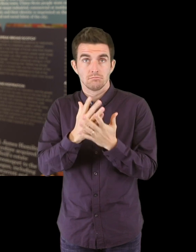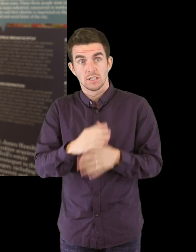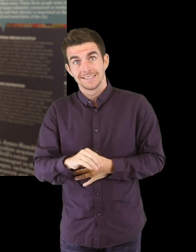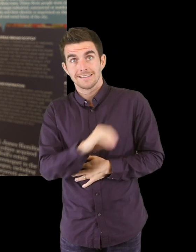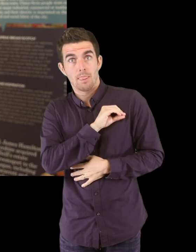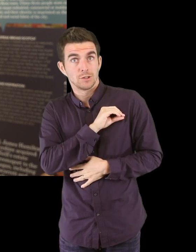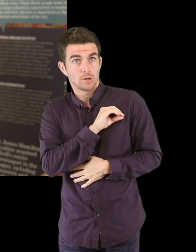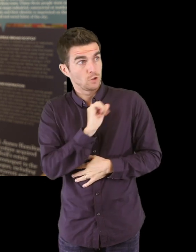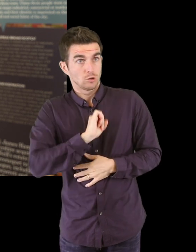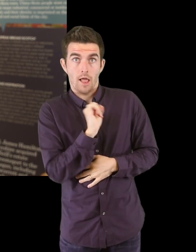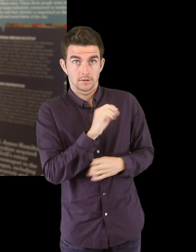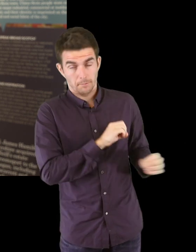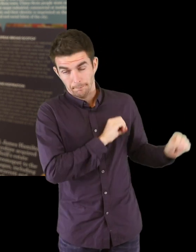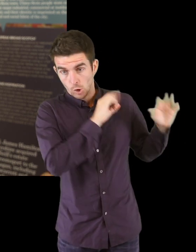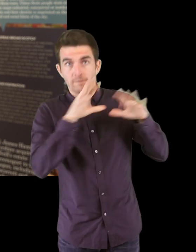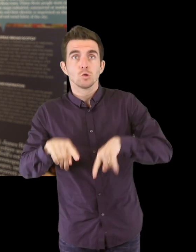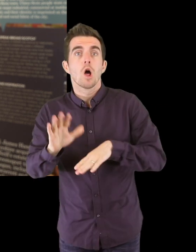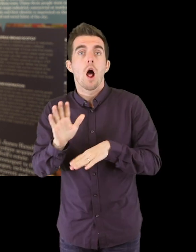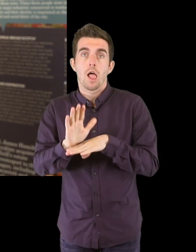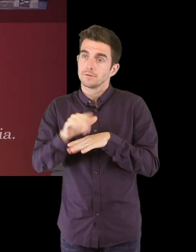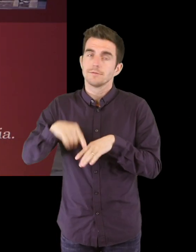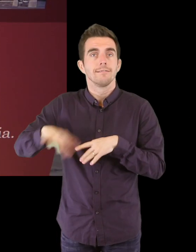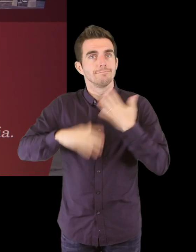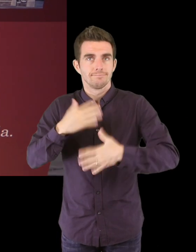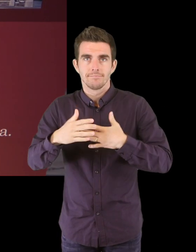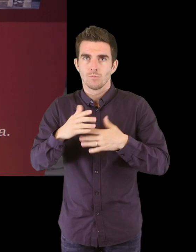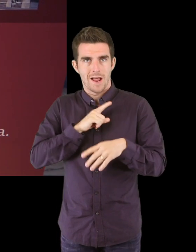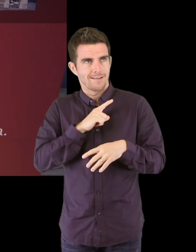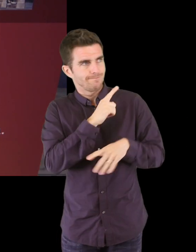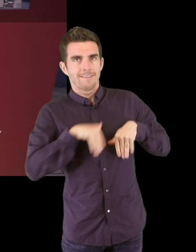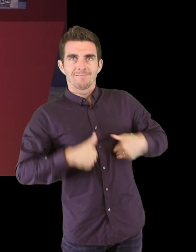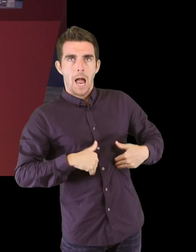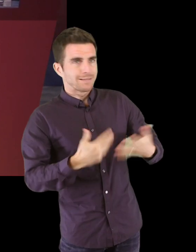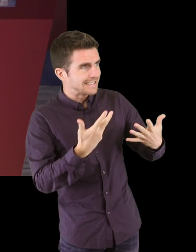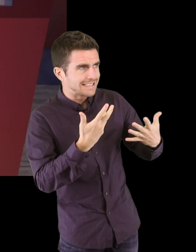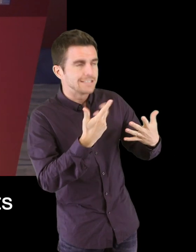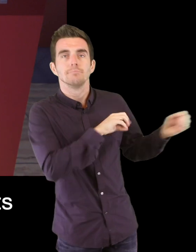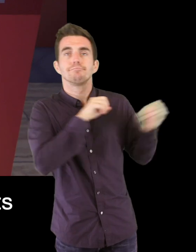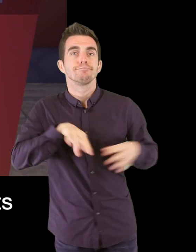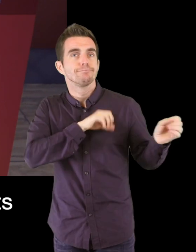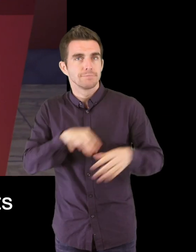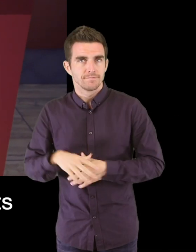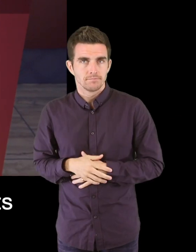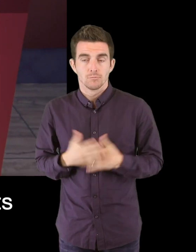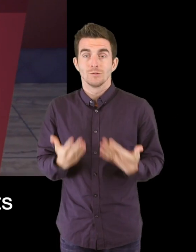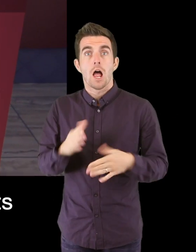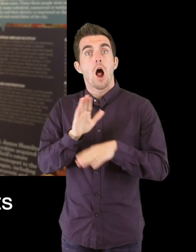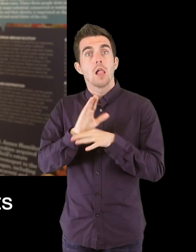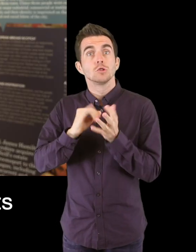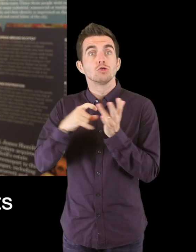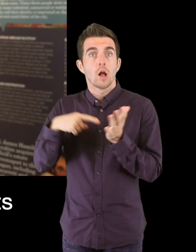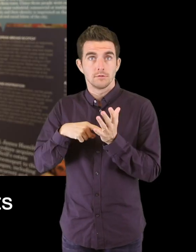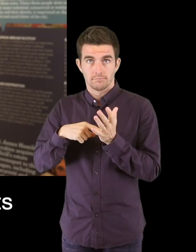when tens of thousands of Scots arrived in Ulster following famine across much of Scotland. Today, Ulster Scots are